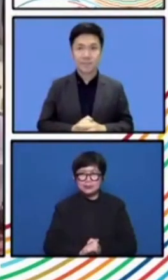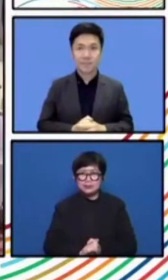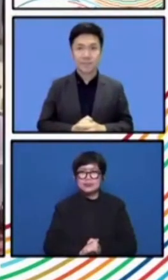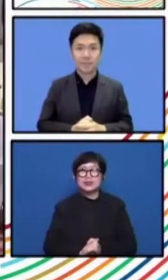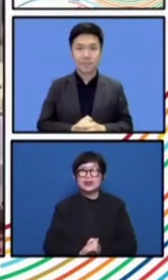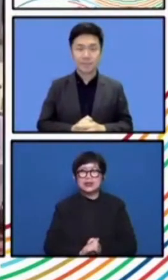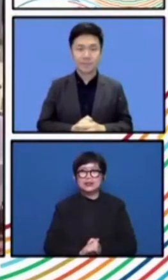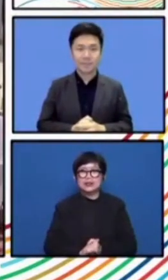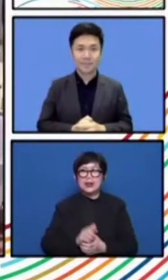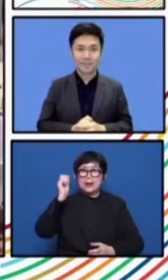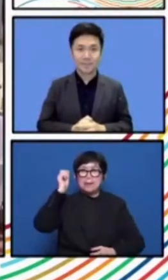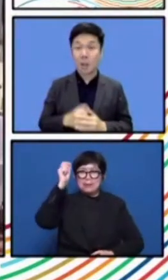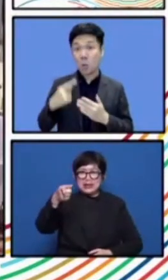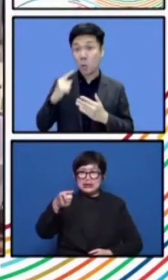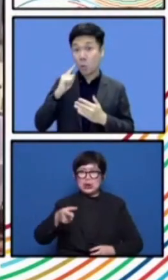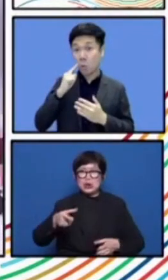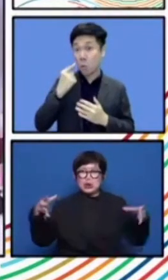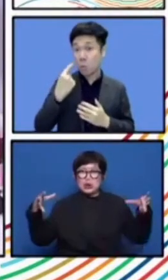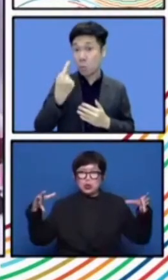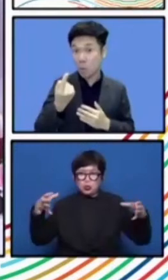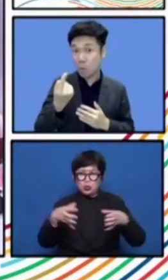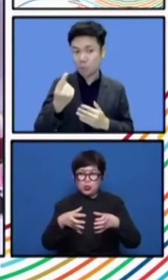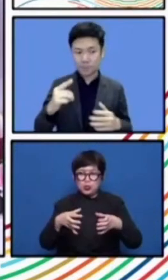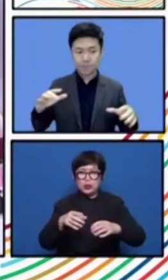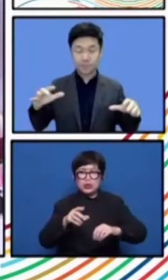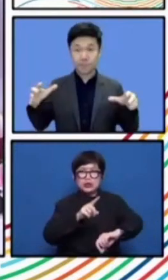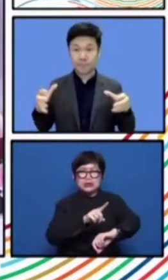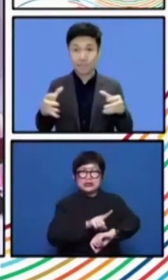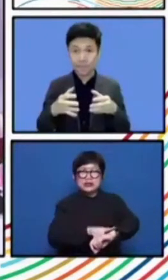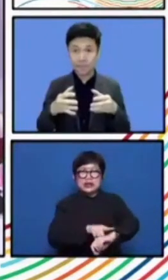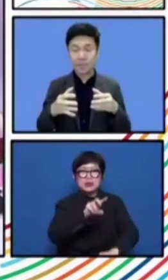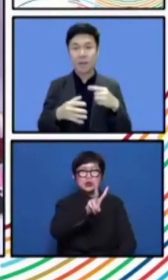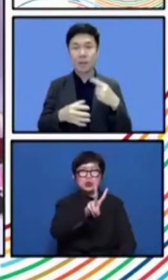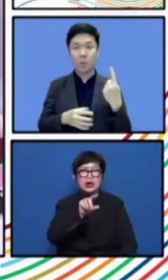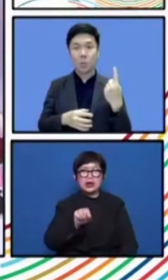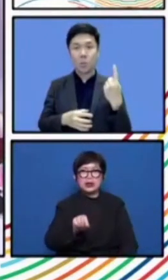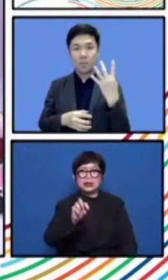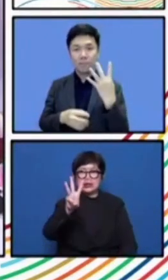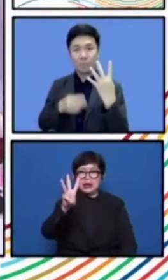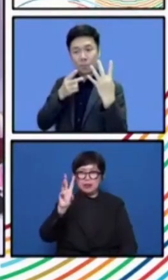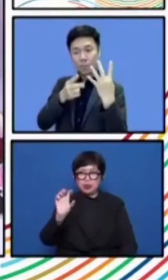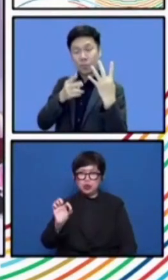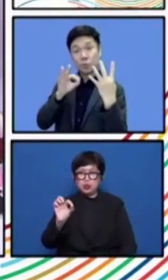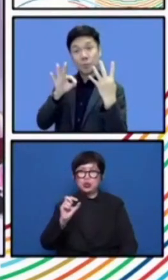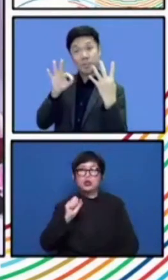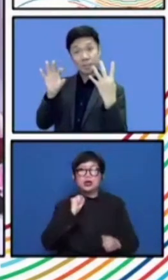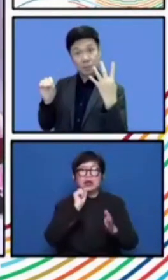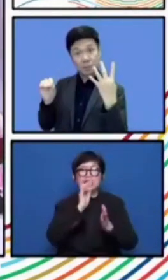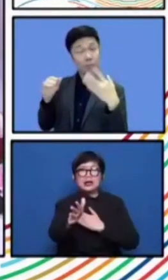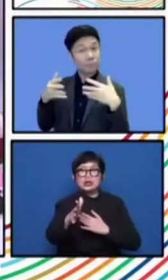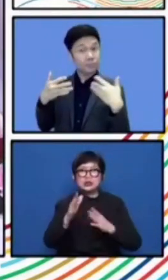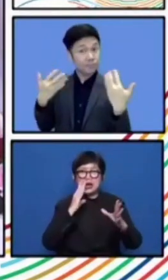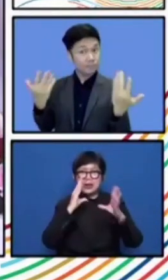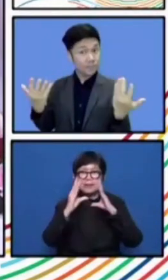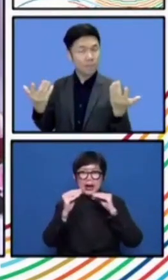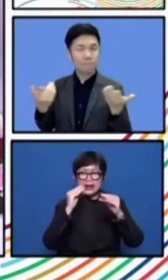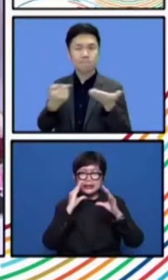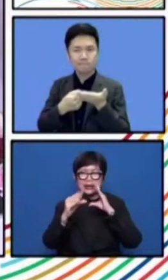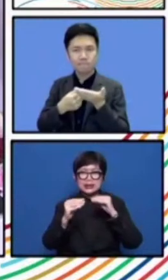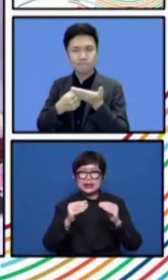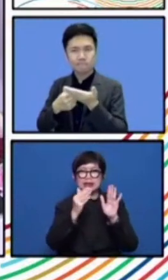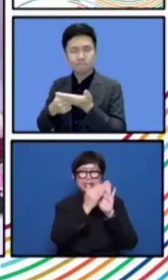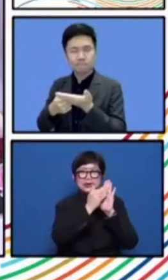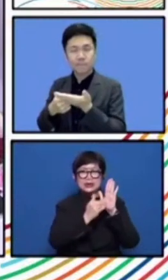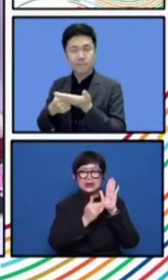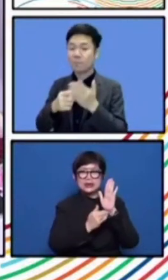tomorrow we shall reconvene at 14 30 hours Jakarta time to continue our deliberations on agenda item 4